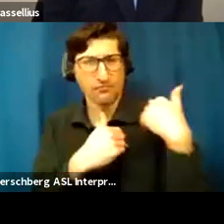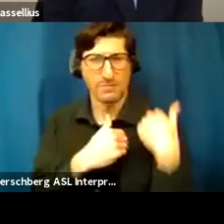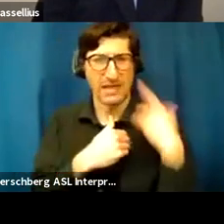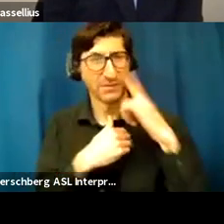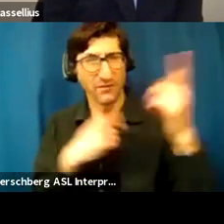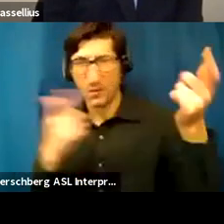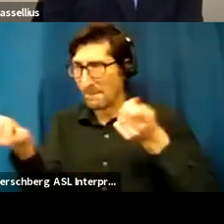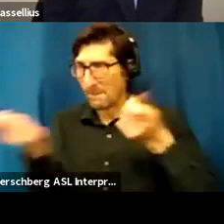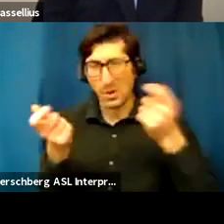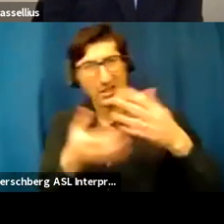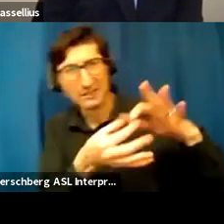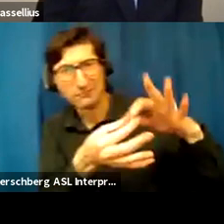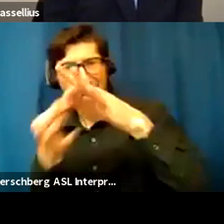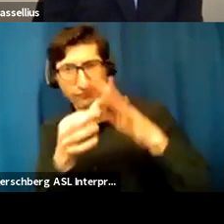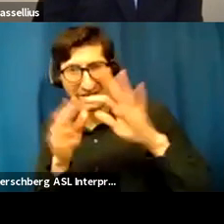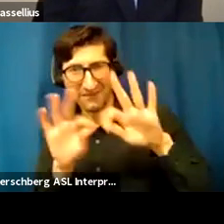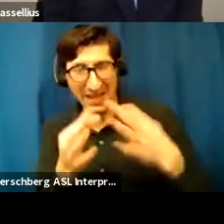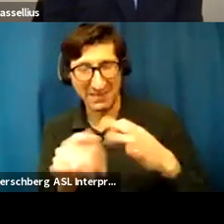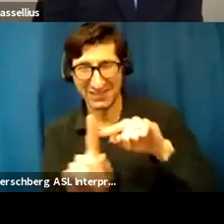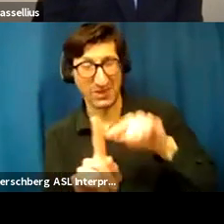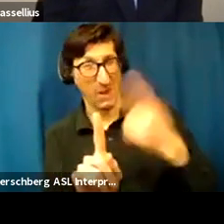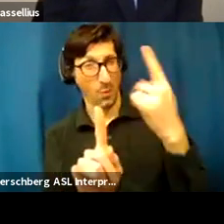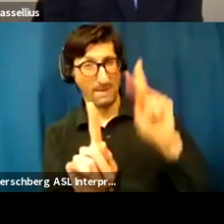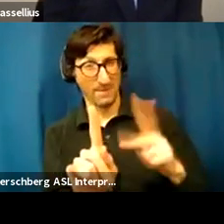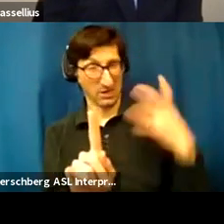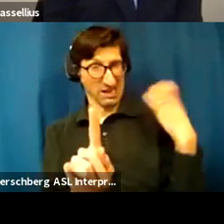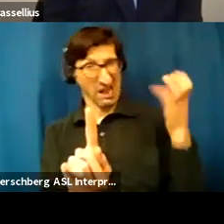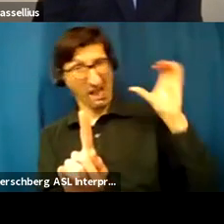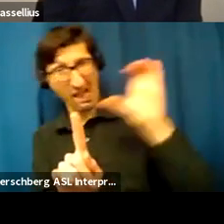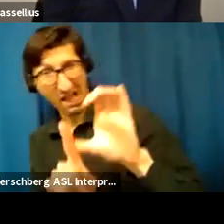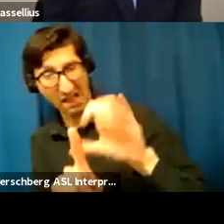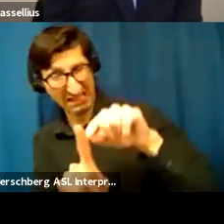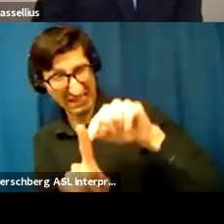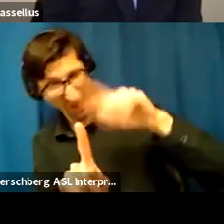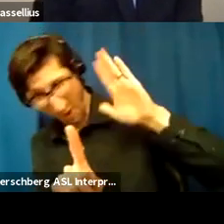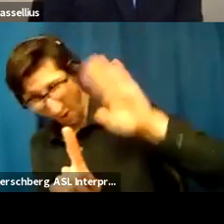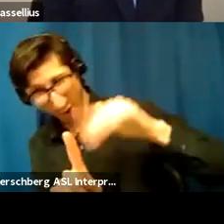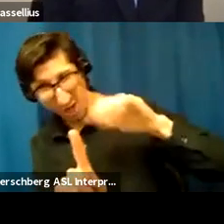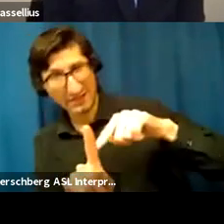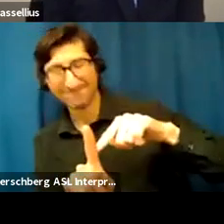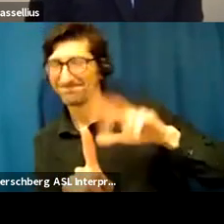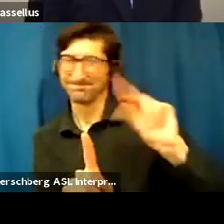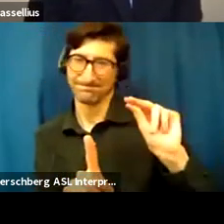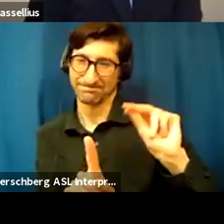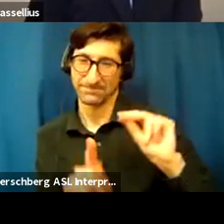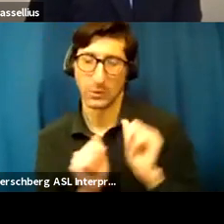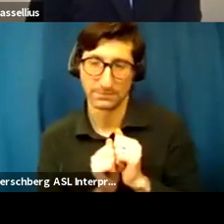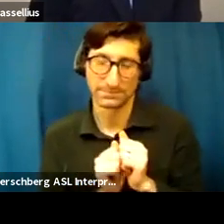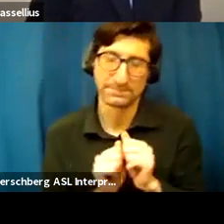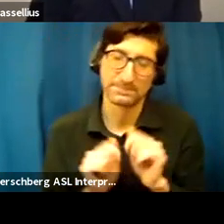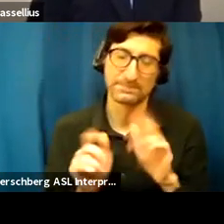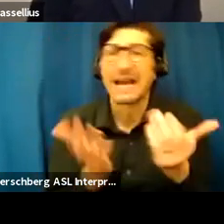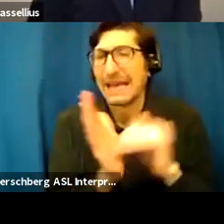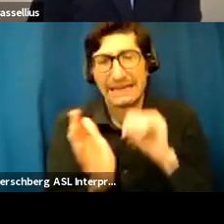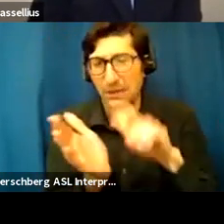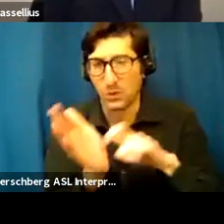person like should not be the holder. So that's all I wanna say. It doesn't need an answer, And again, thank you so much for